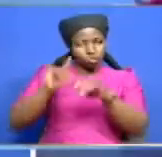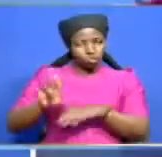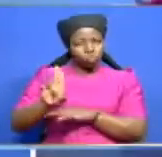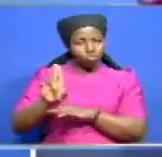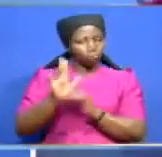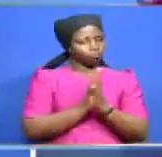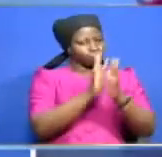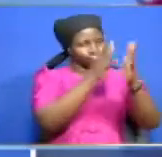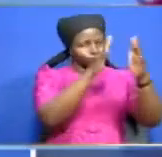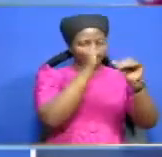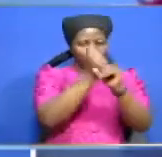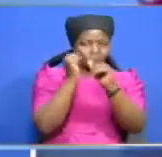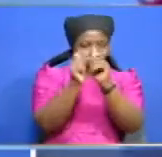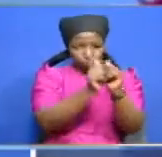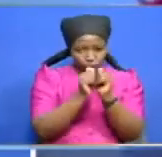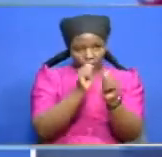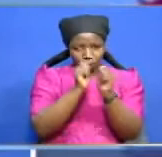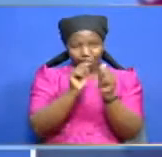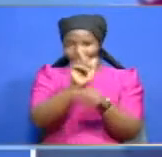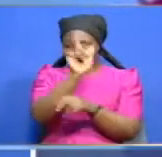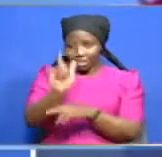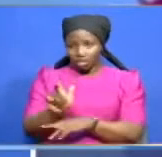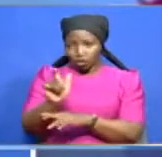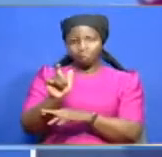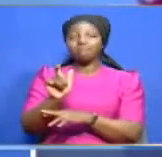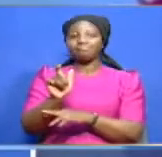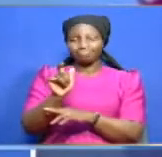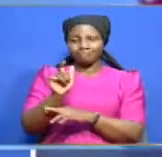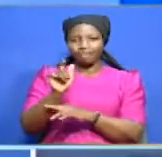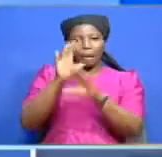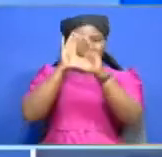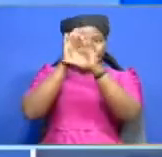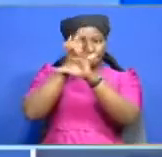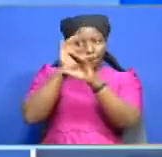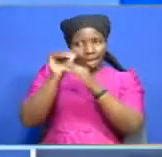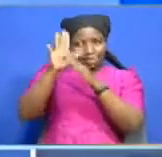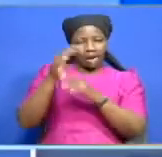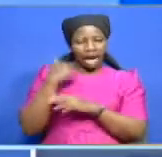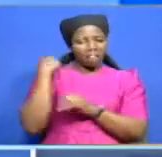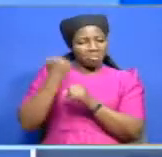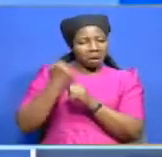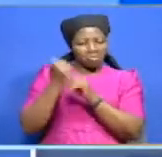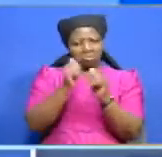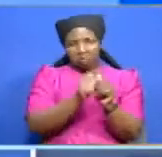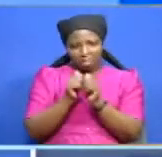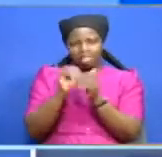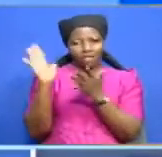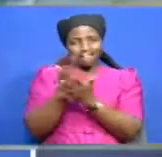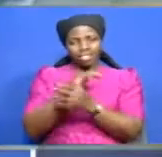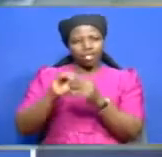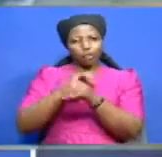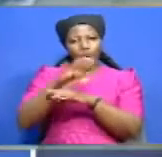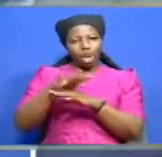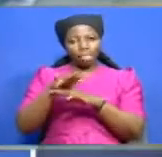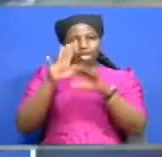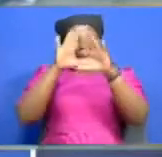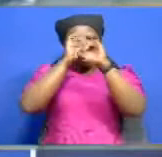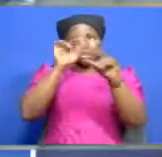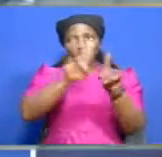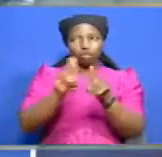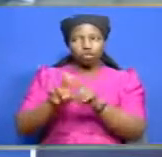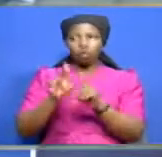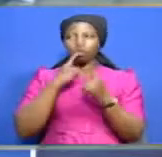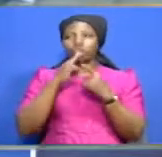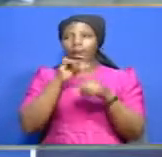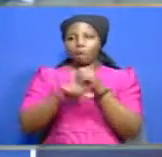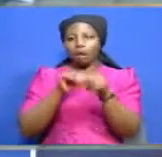pamoja zinazofanywa na viongozi wa kanda hii kukabiliana na maambukizi ya virusi vya corona. Rais pia alizungumza kuhusu kuchaguliwa kwa